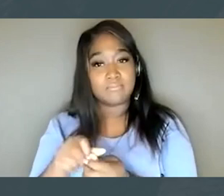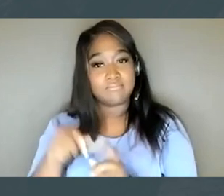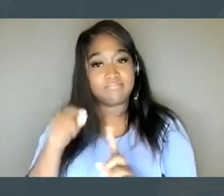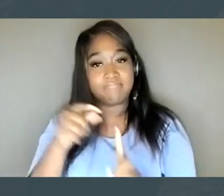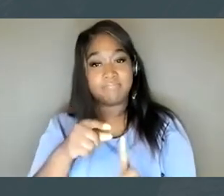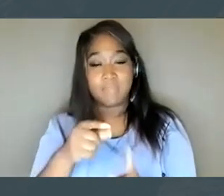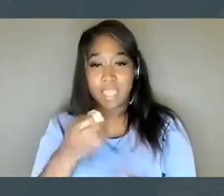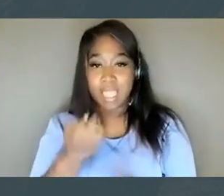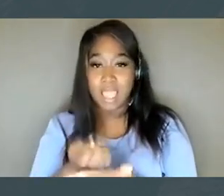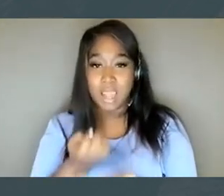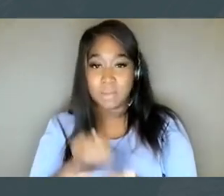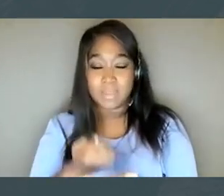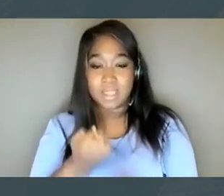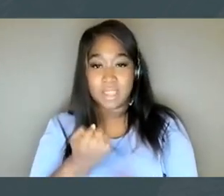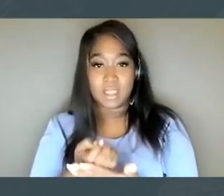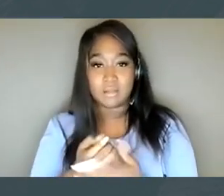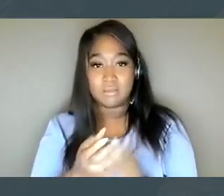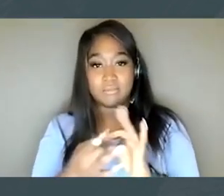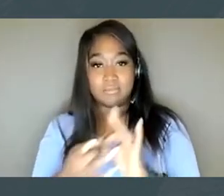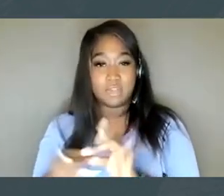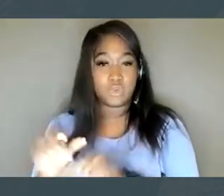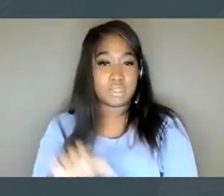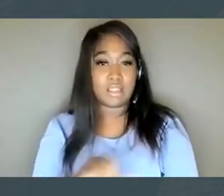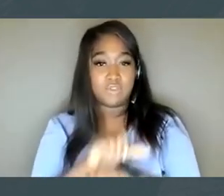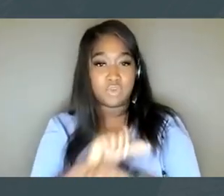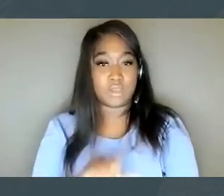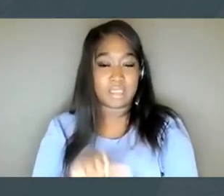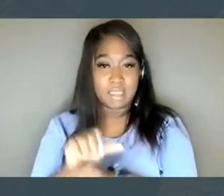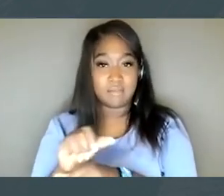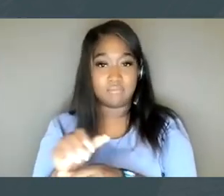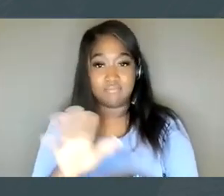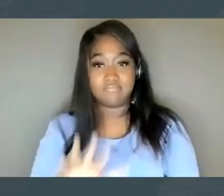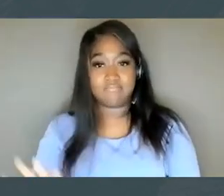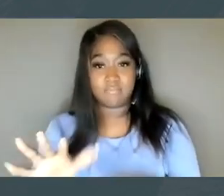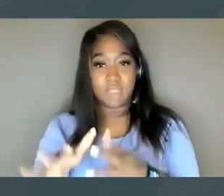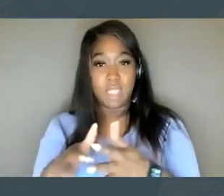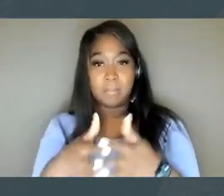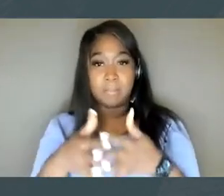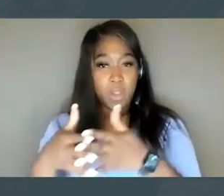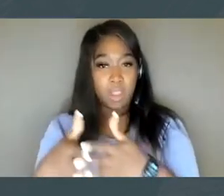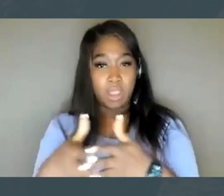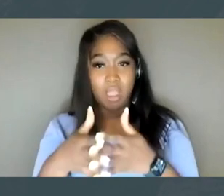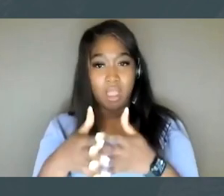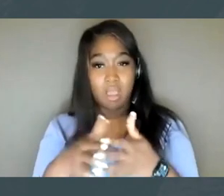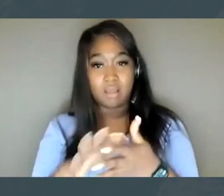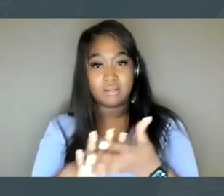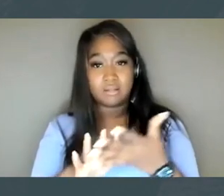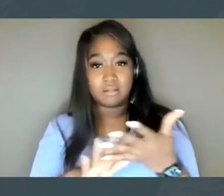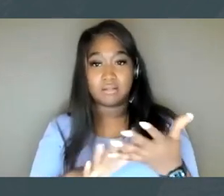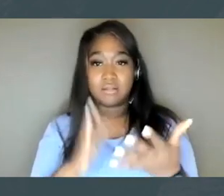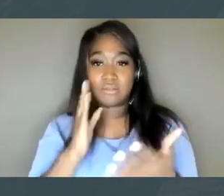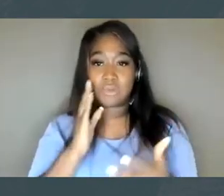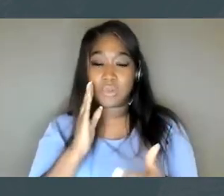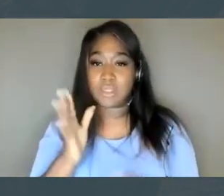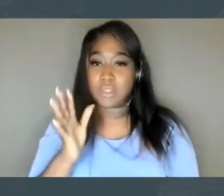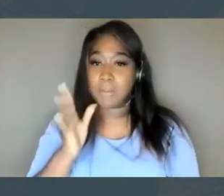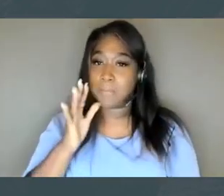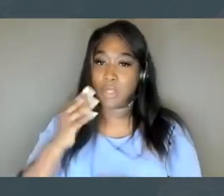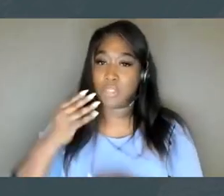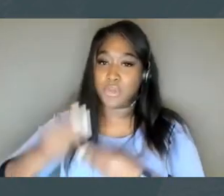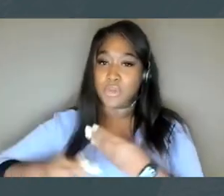economy of, you know, slavery in the Americas, the maternal line as that